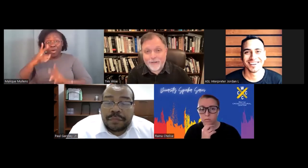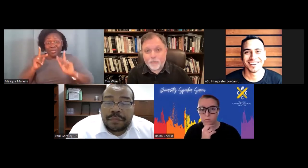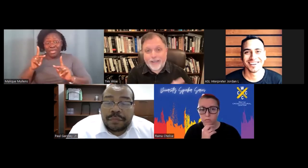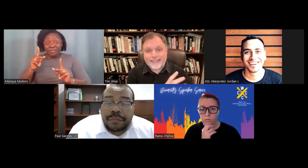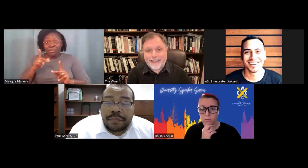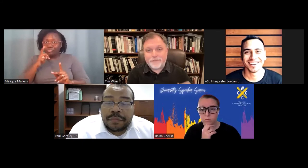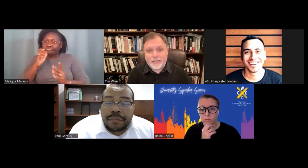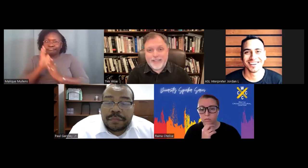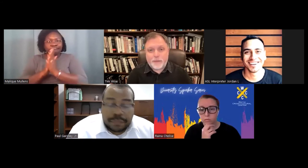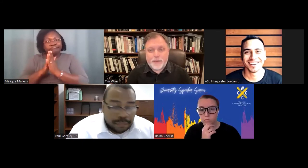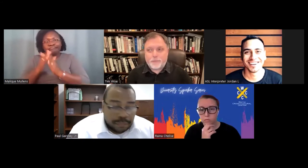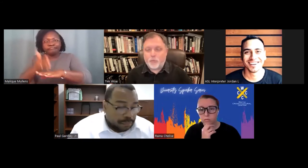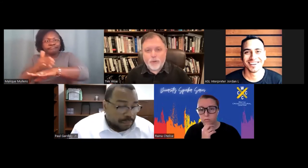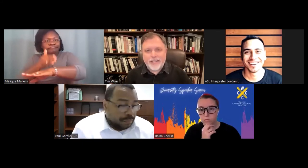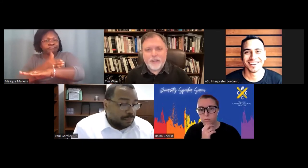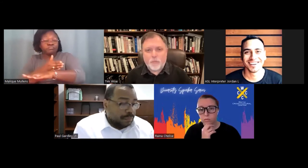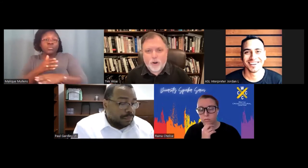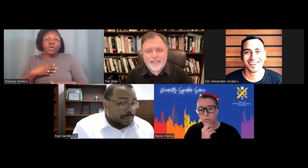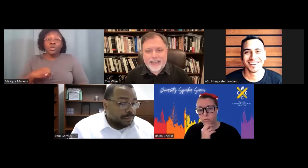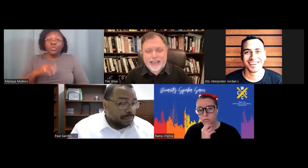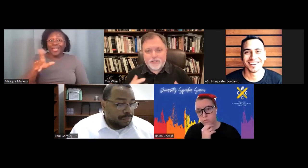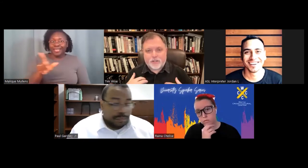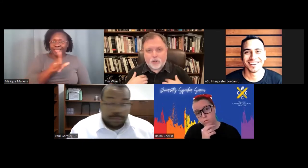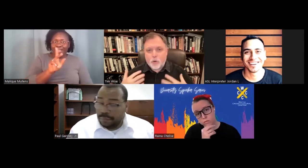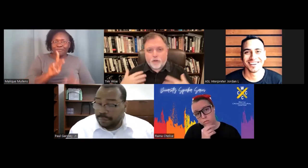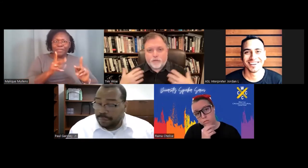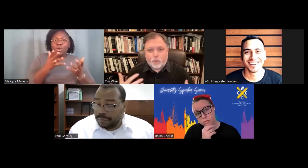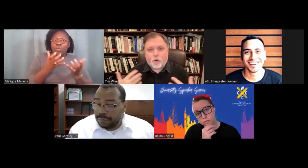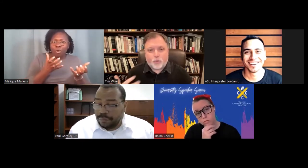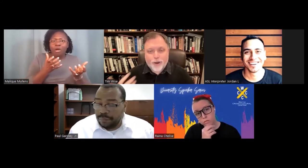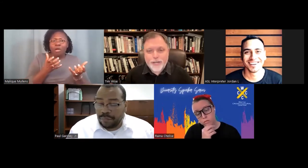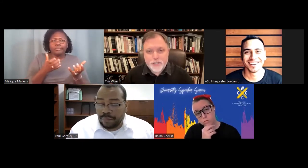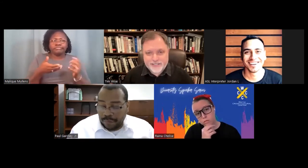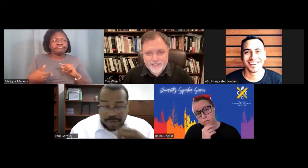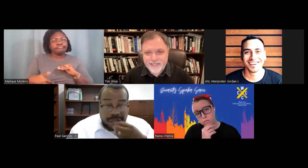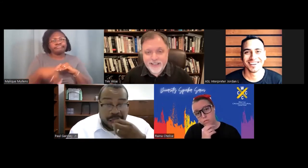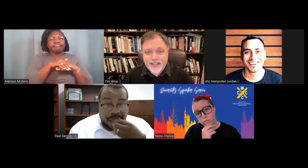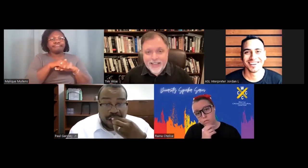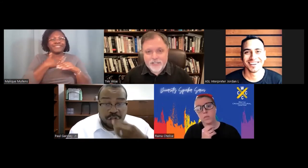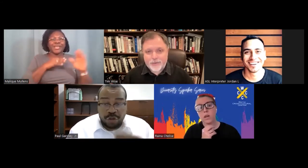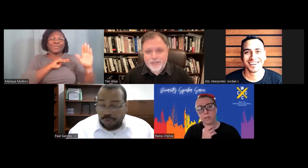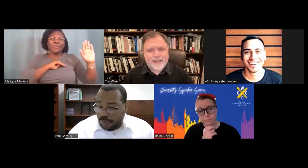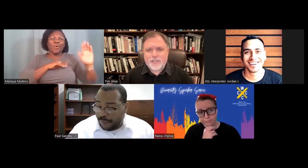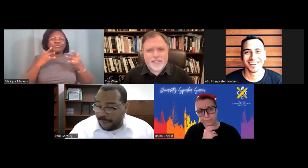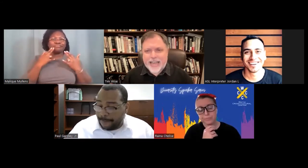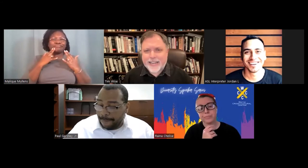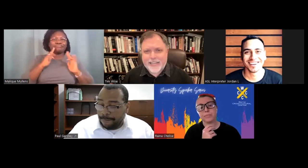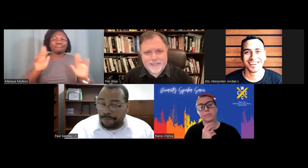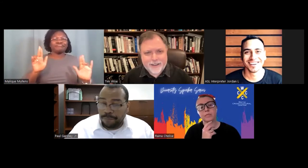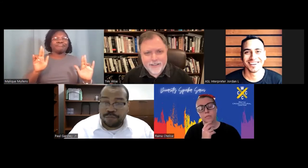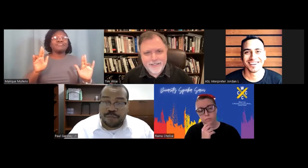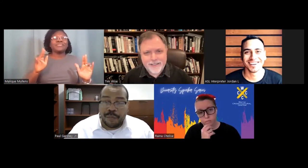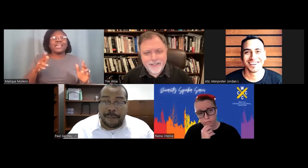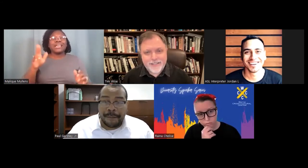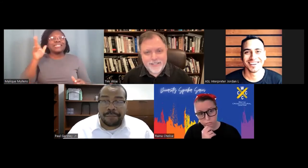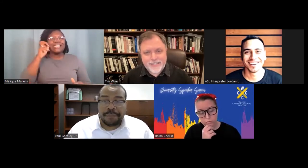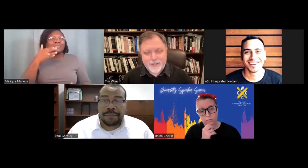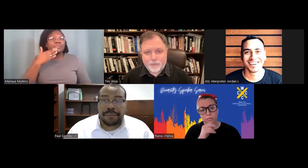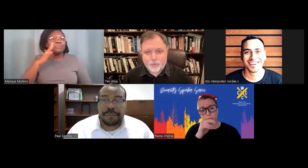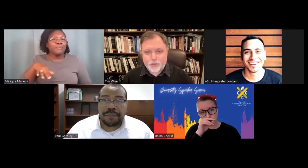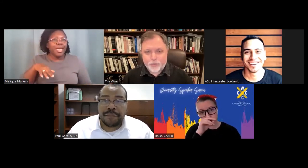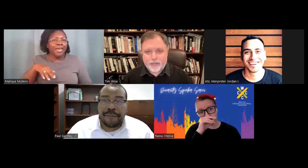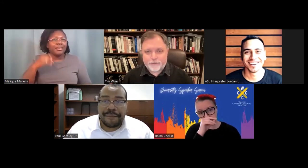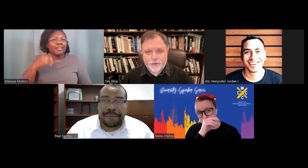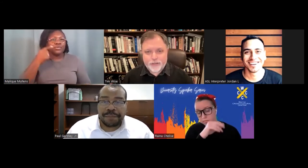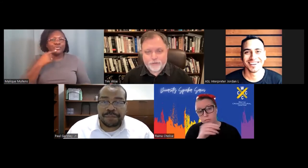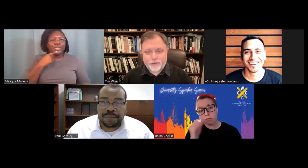particular, white left-leaning people really want to have this cloak of moral righteousness. And so it sounds tacky to us to say that